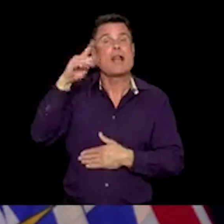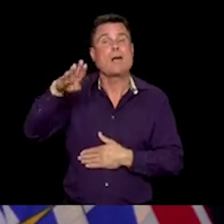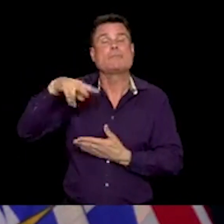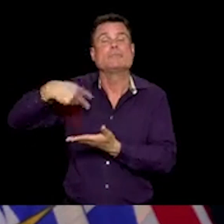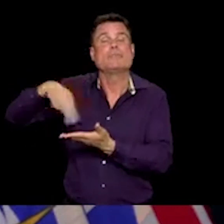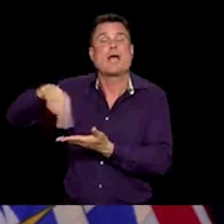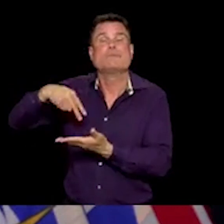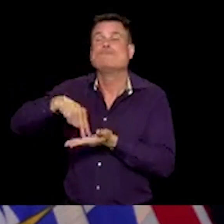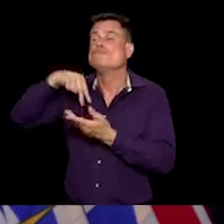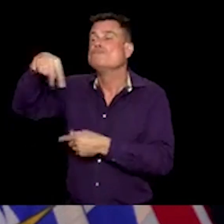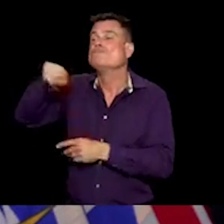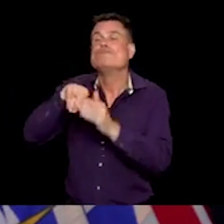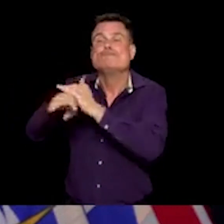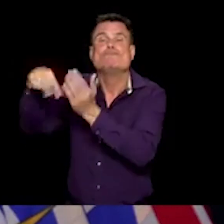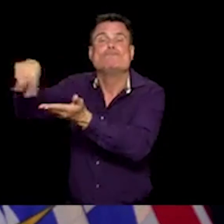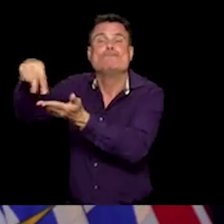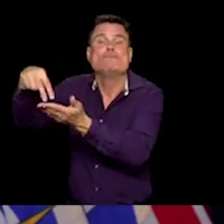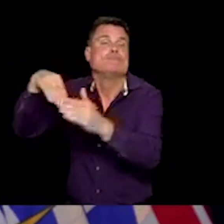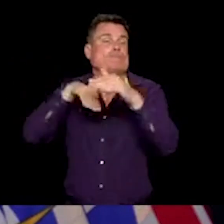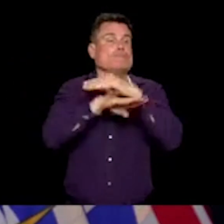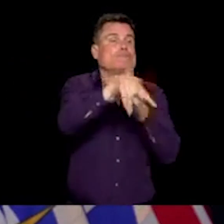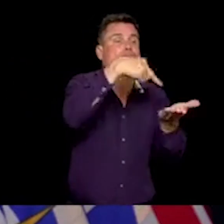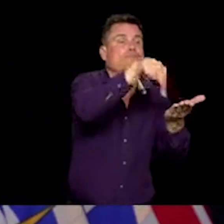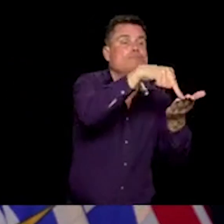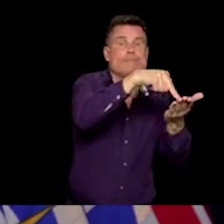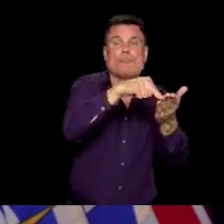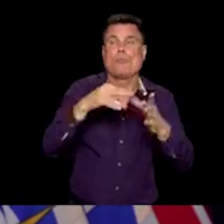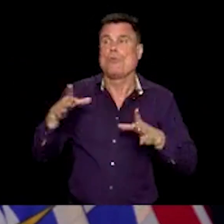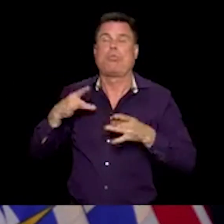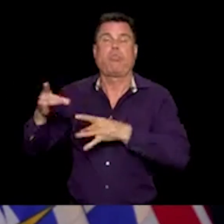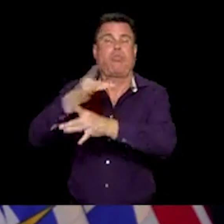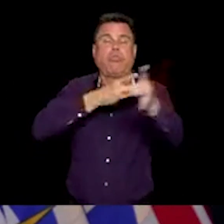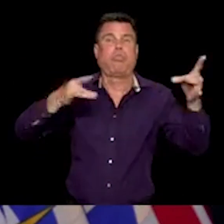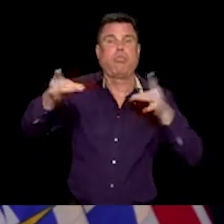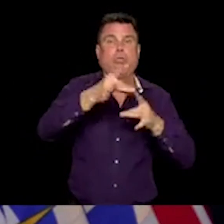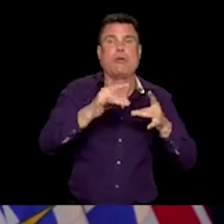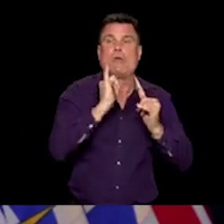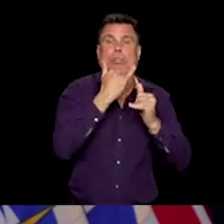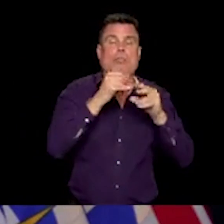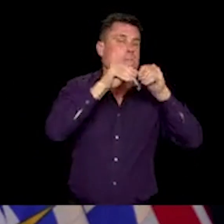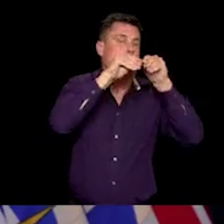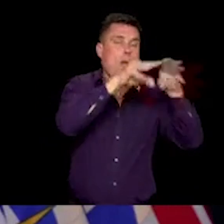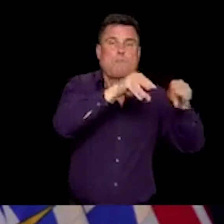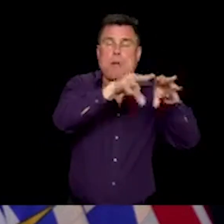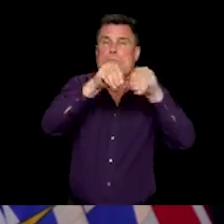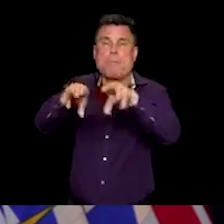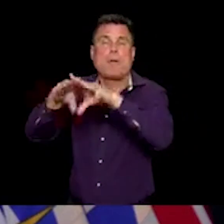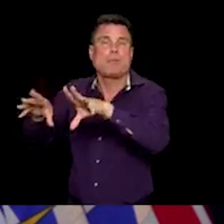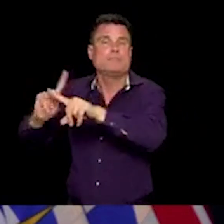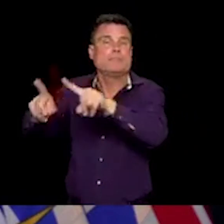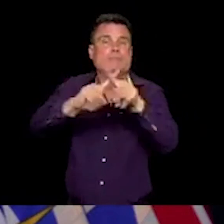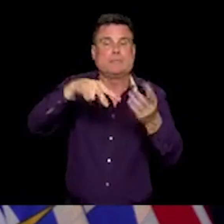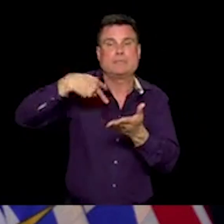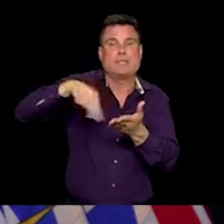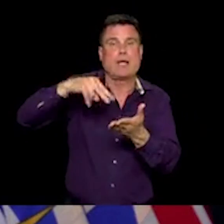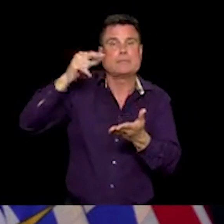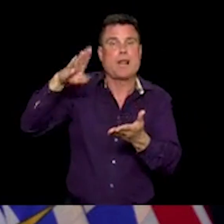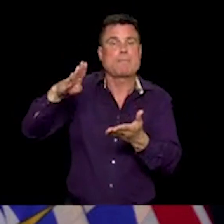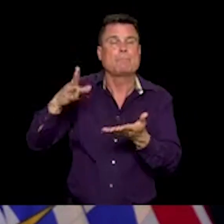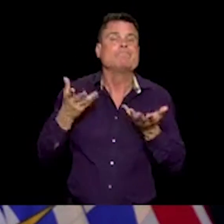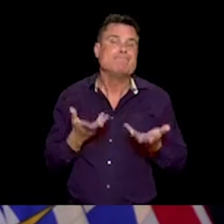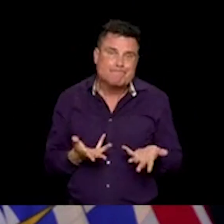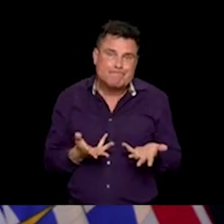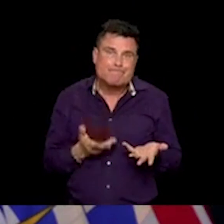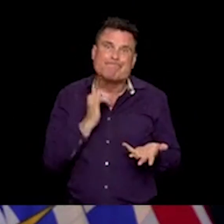thousands. So those are the types of situations we want to avoid right now. What I'm talking about longer term is